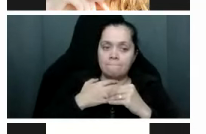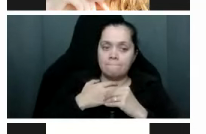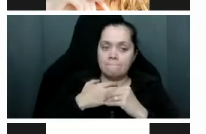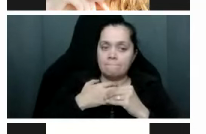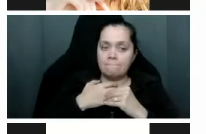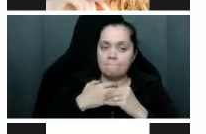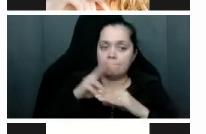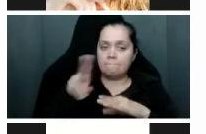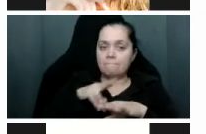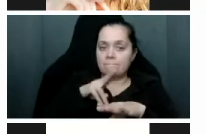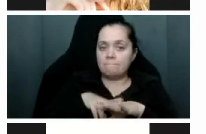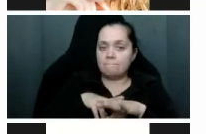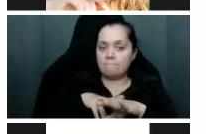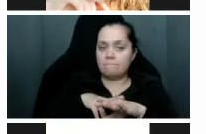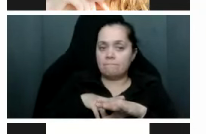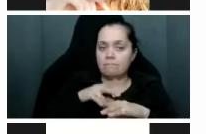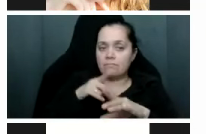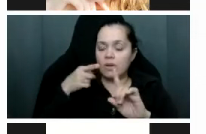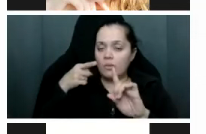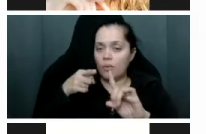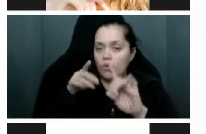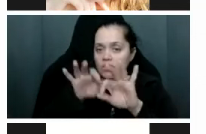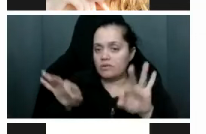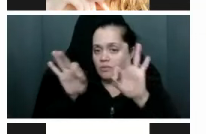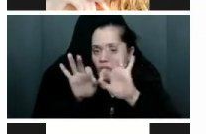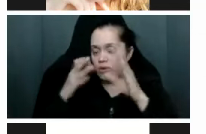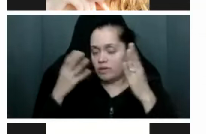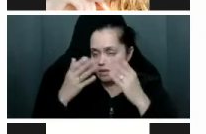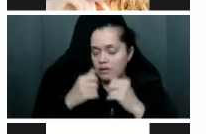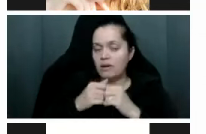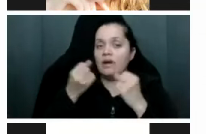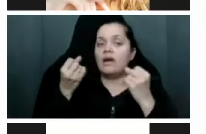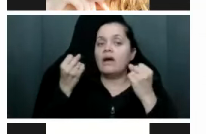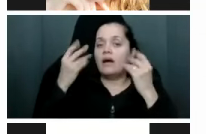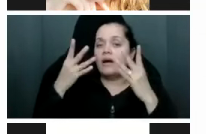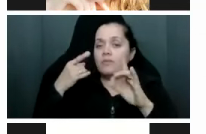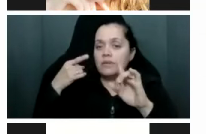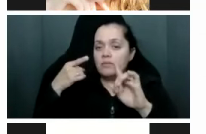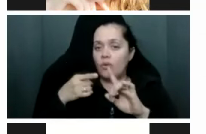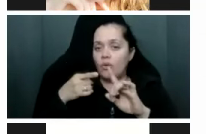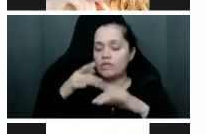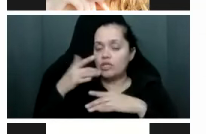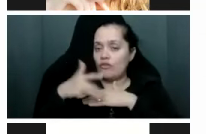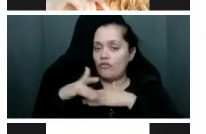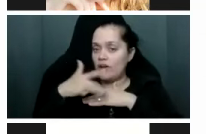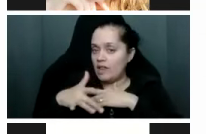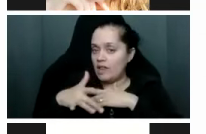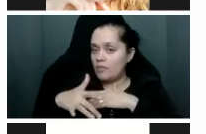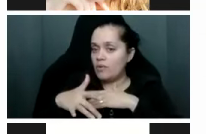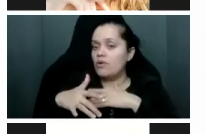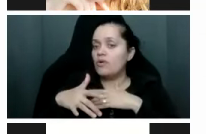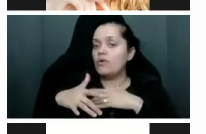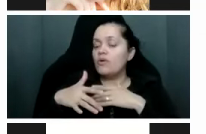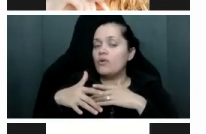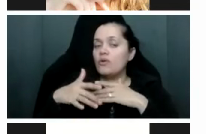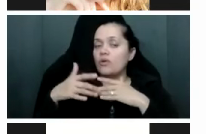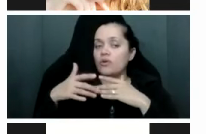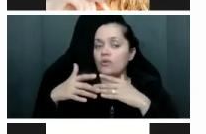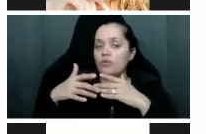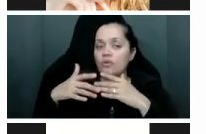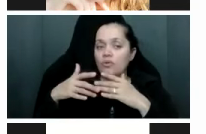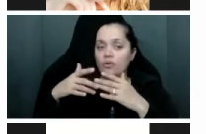Well, of course, points are important here. How many points are available? What are we getting for points? What